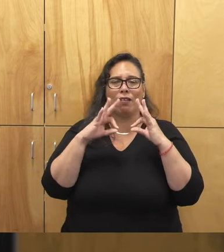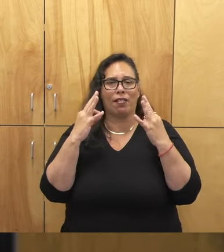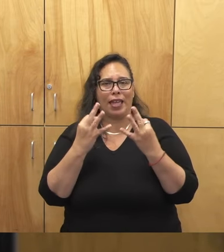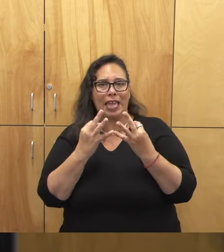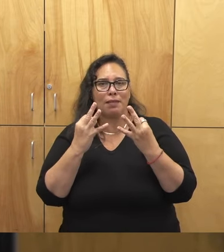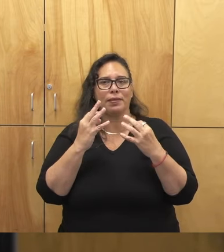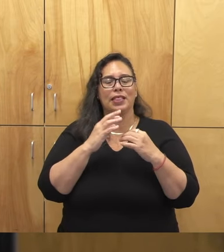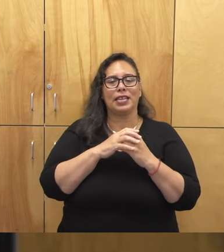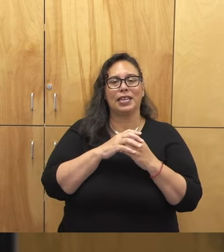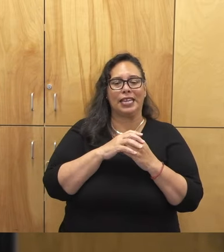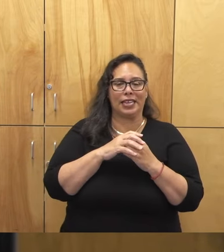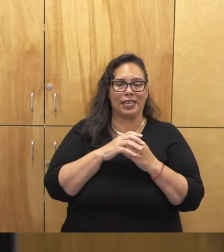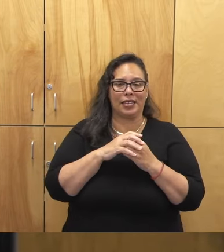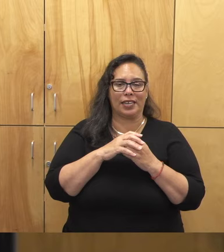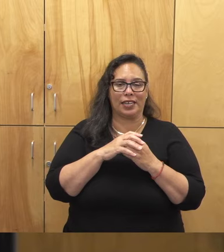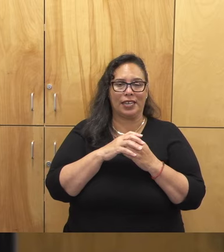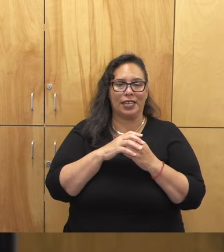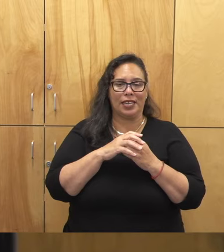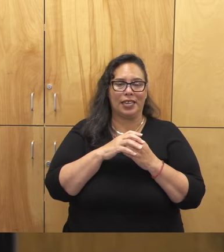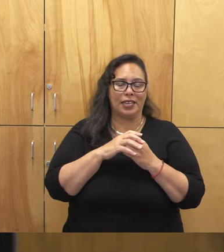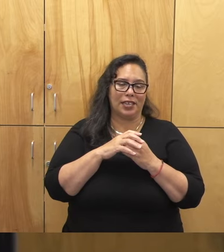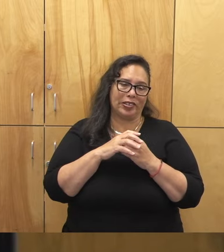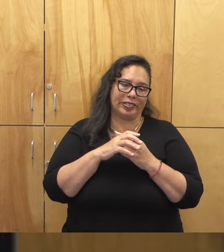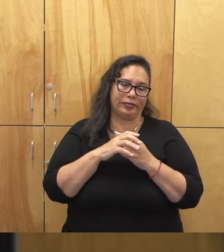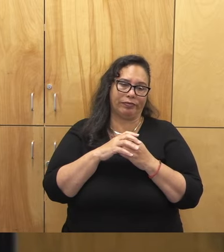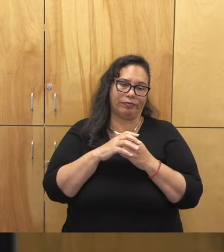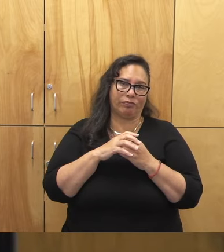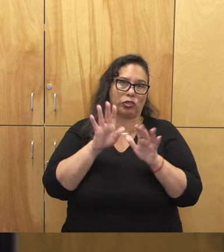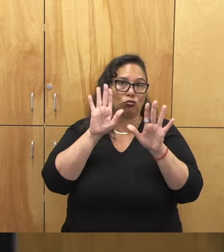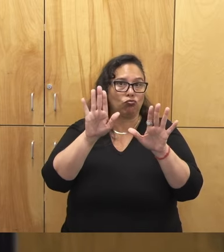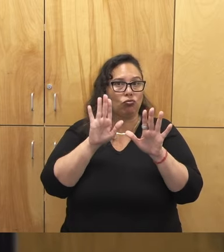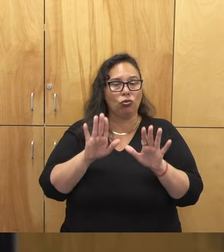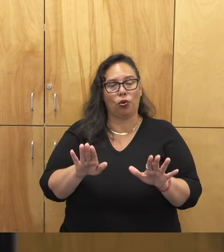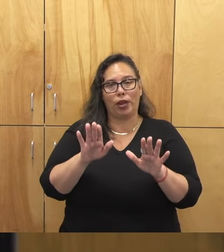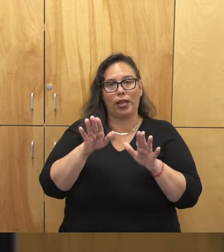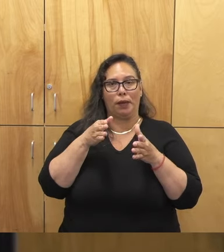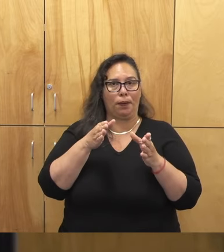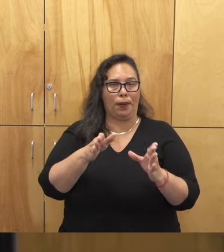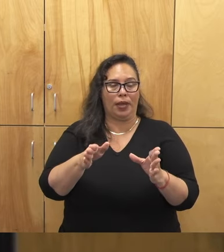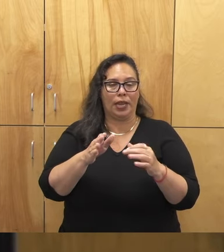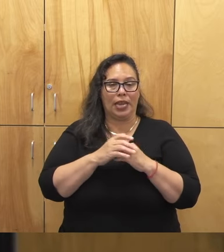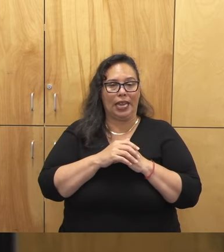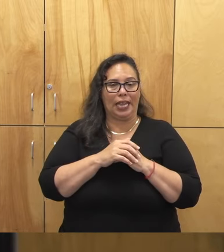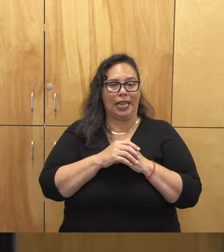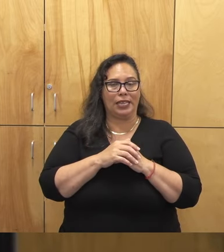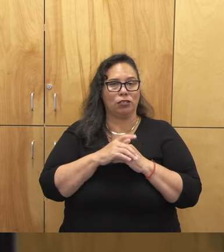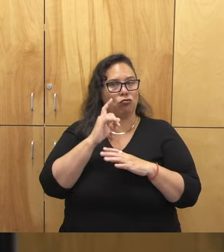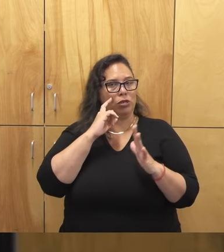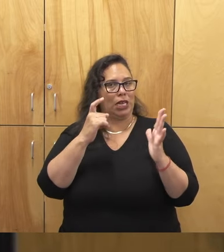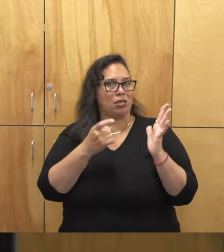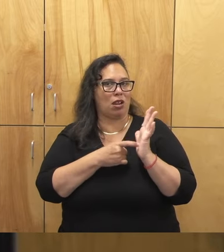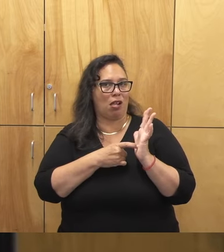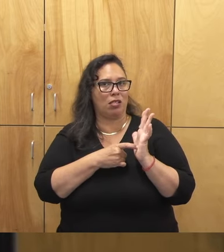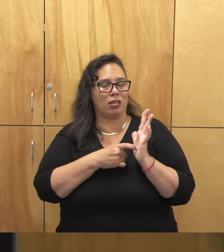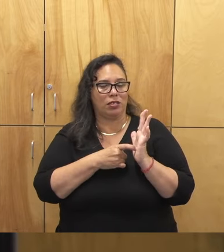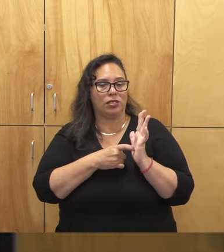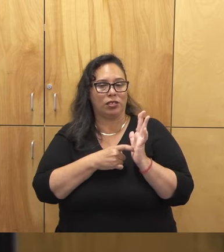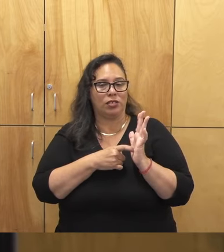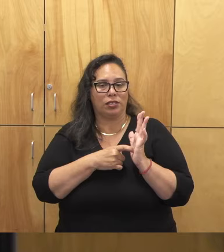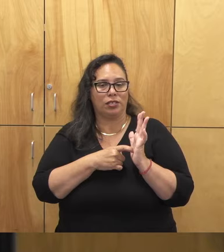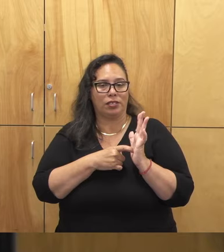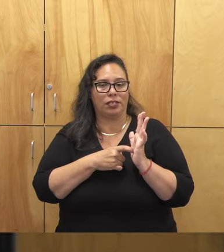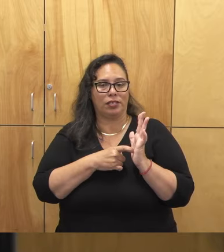and it is a great way to mark and acknowledge